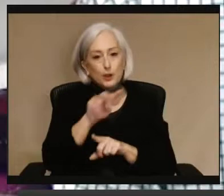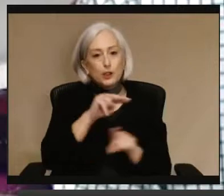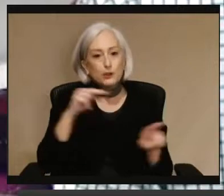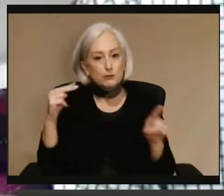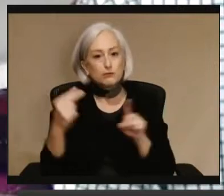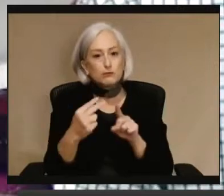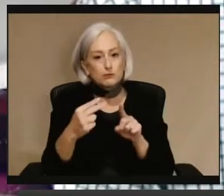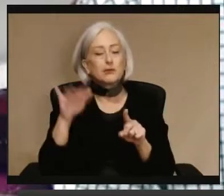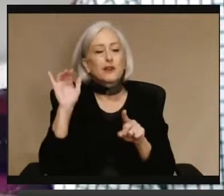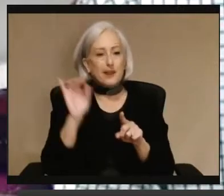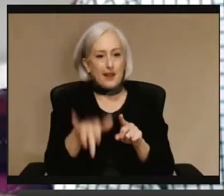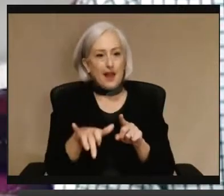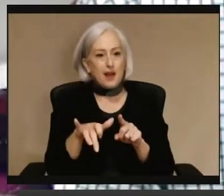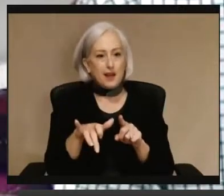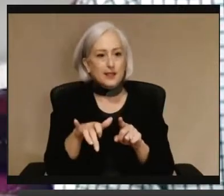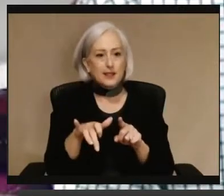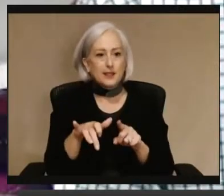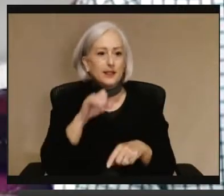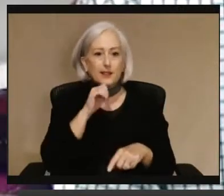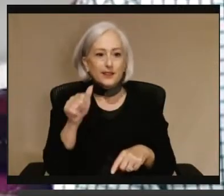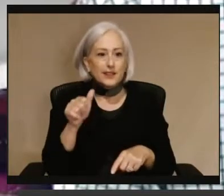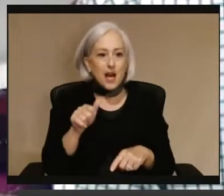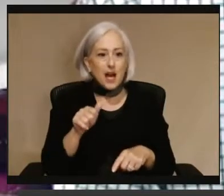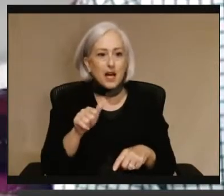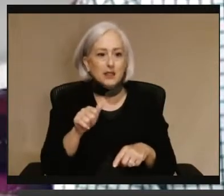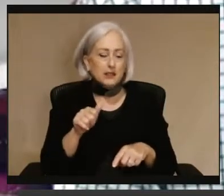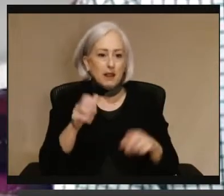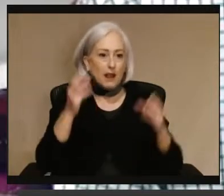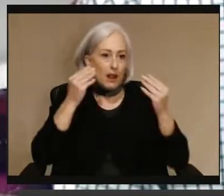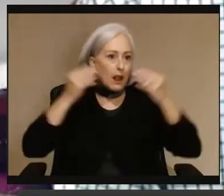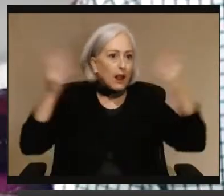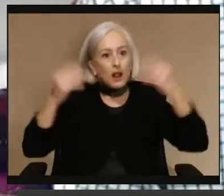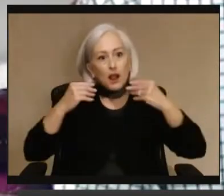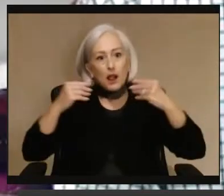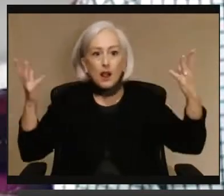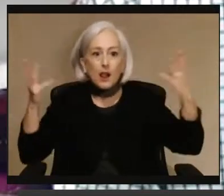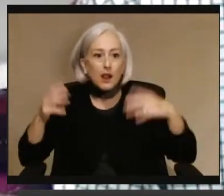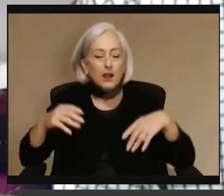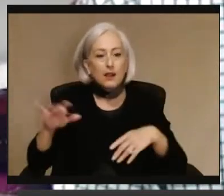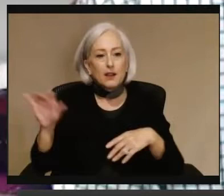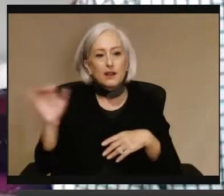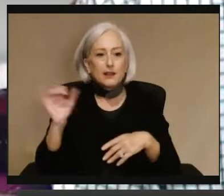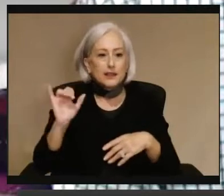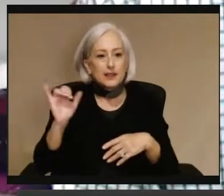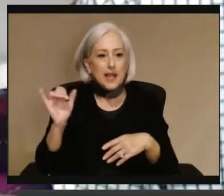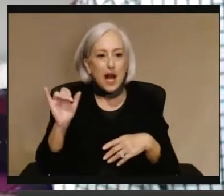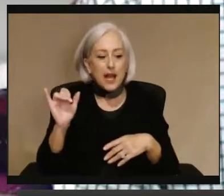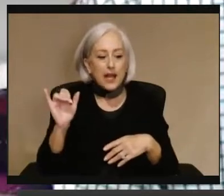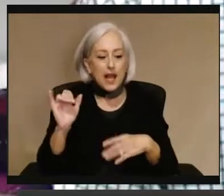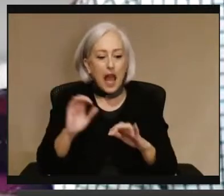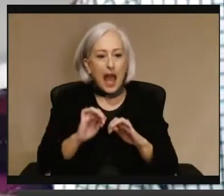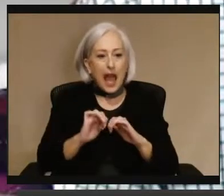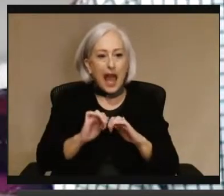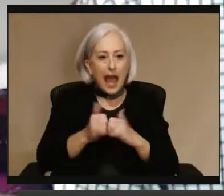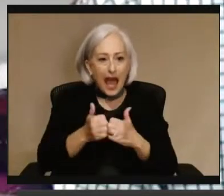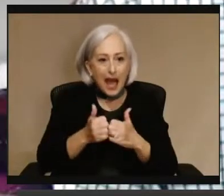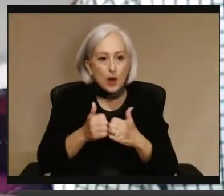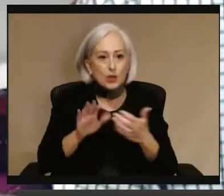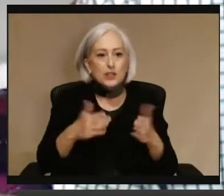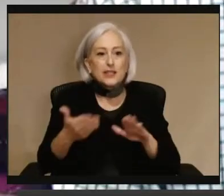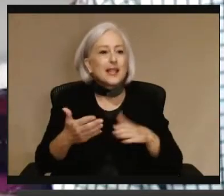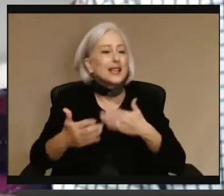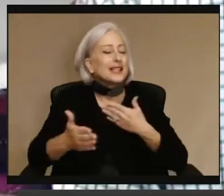of splashing it all over the media as so looking at how she died. That doesn't matter the